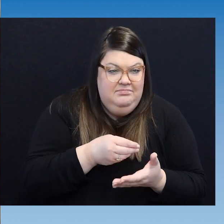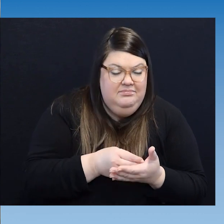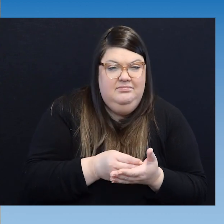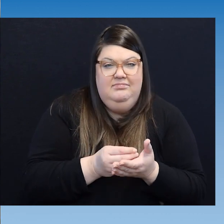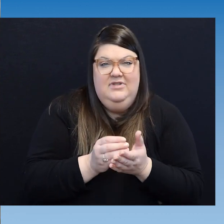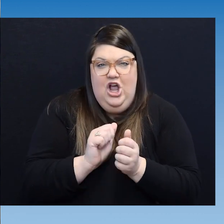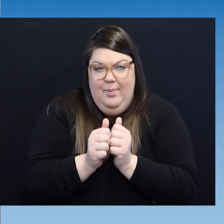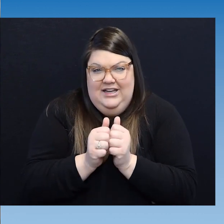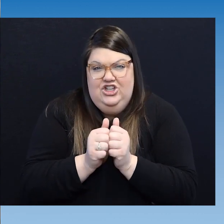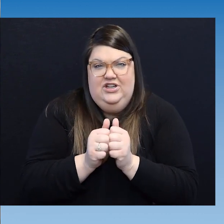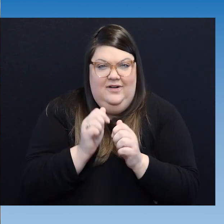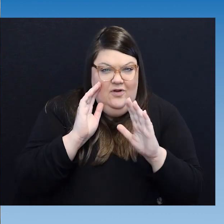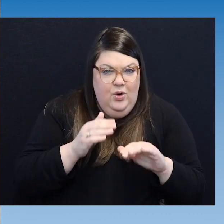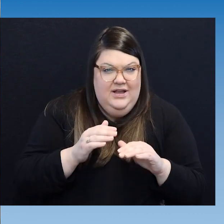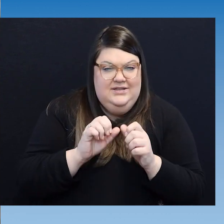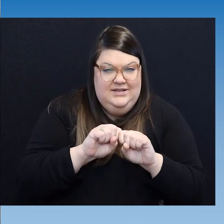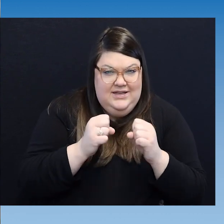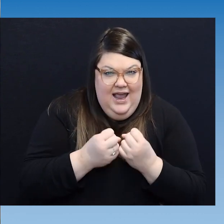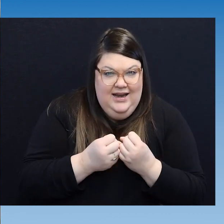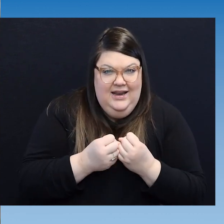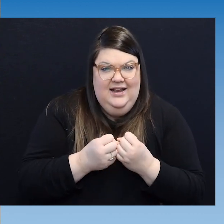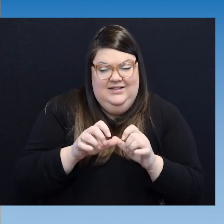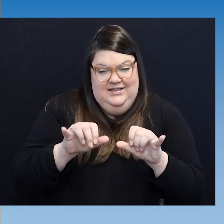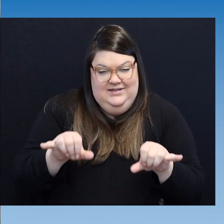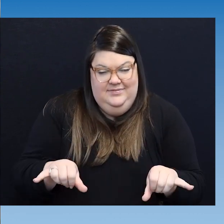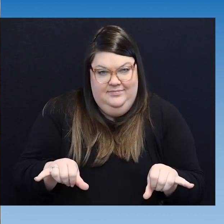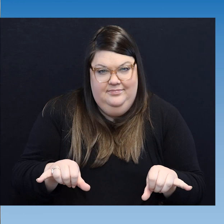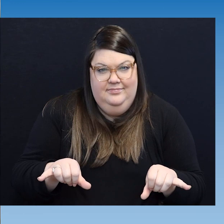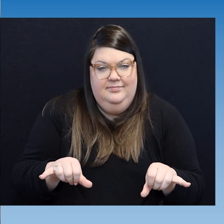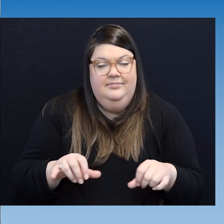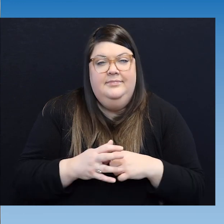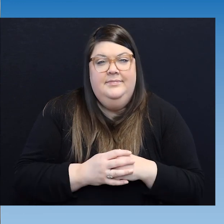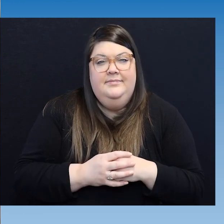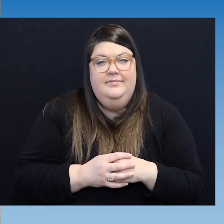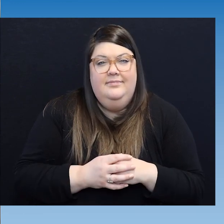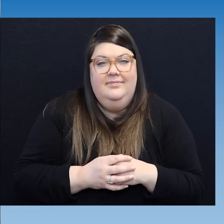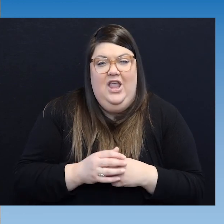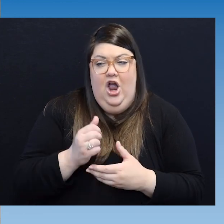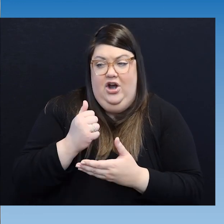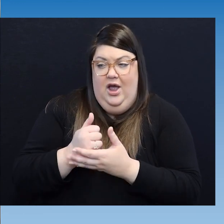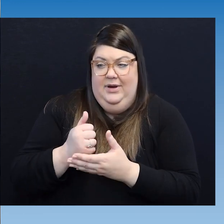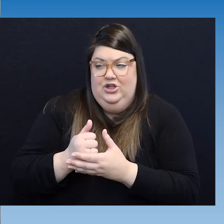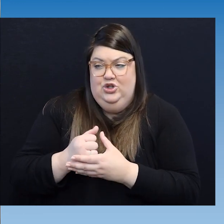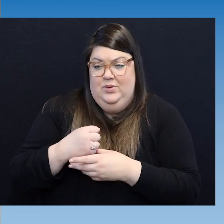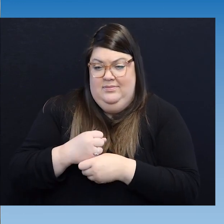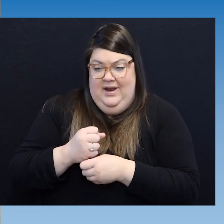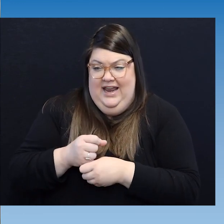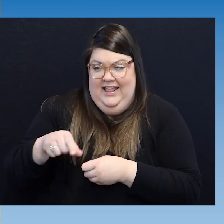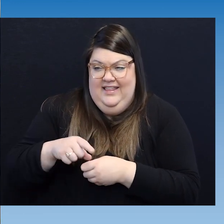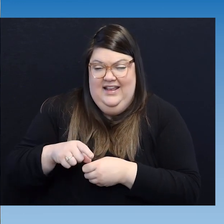society and socioeconomic system are helping to engender or create